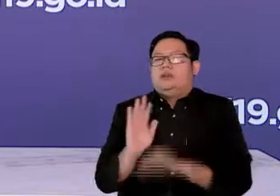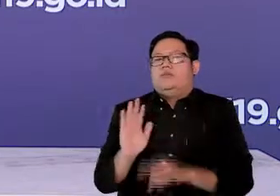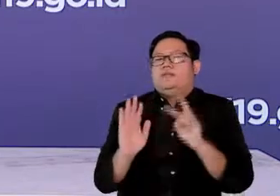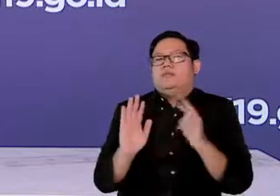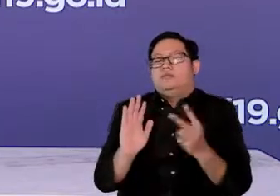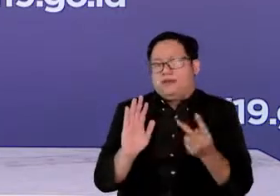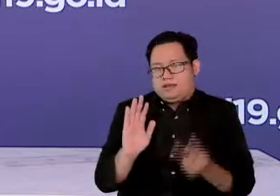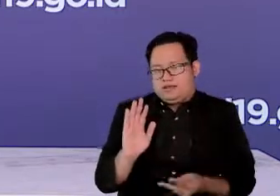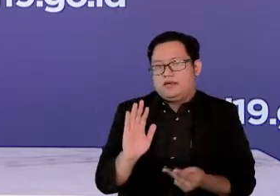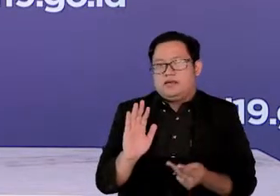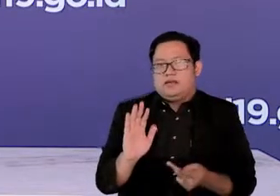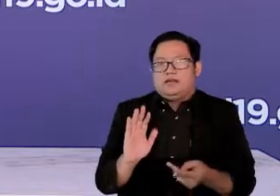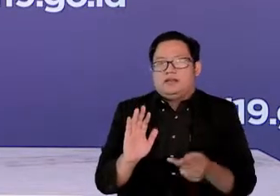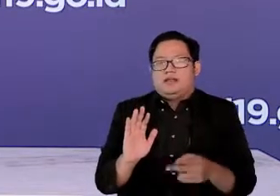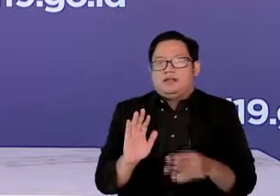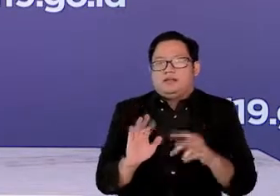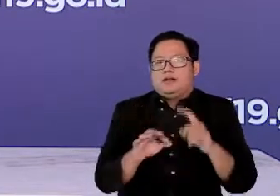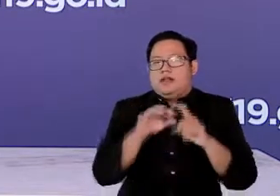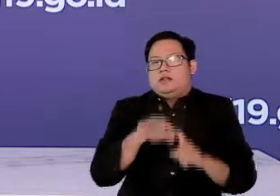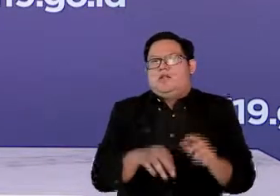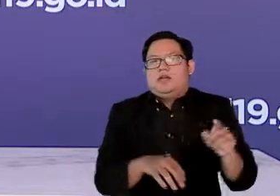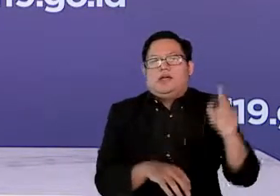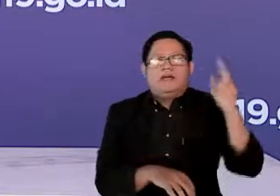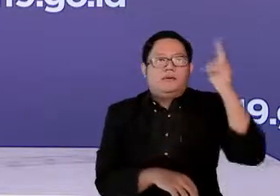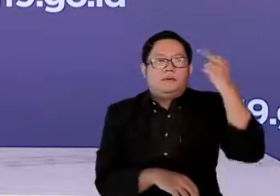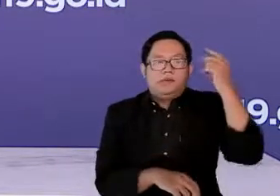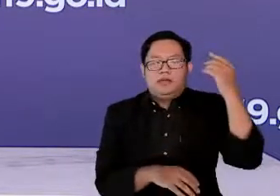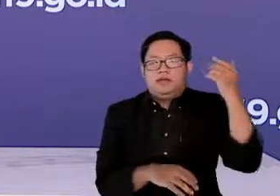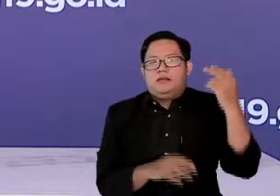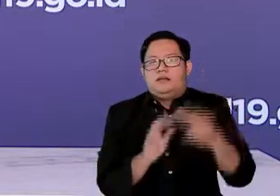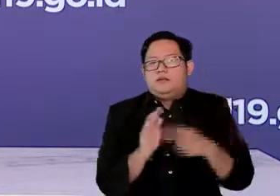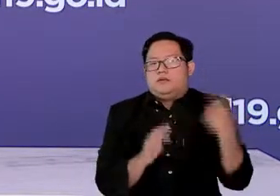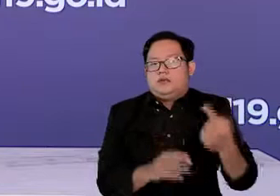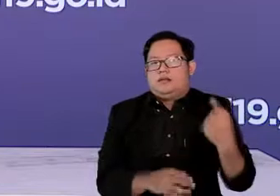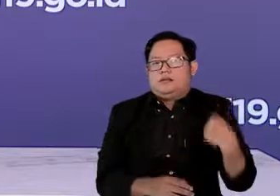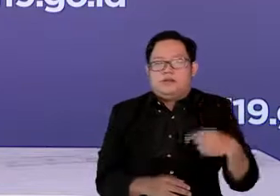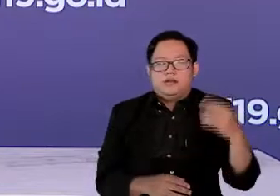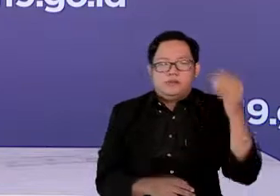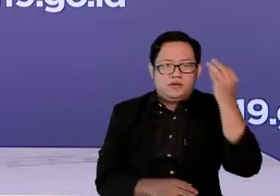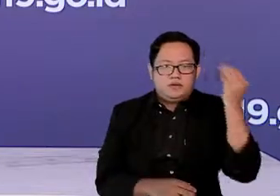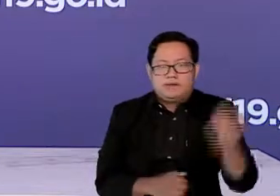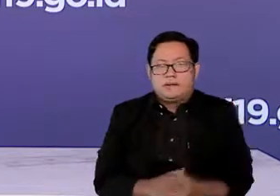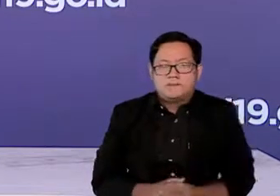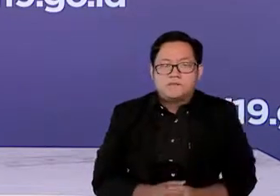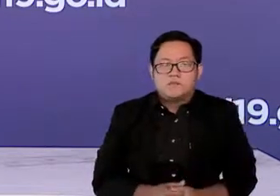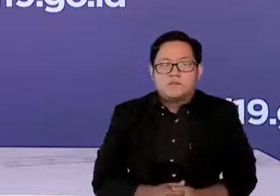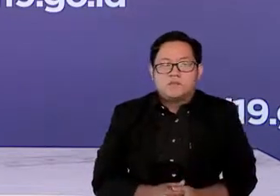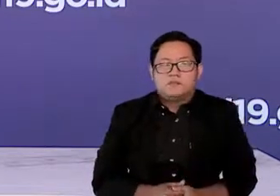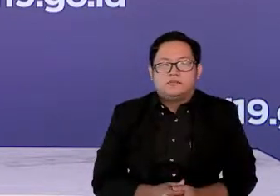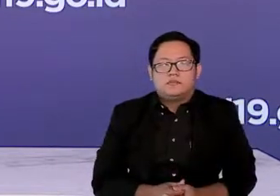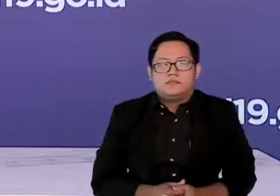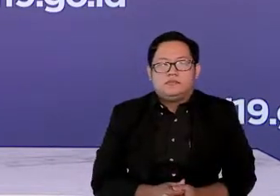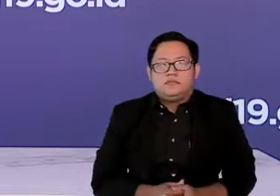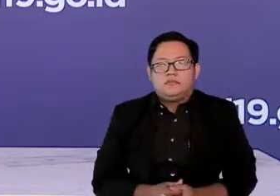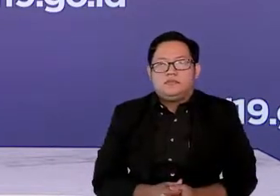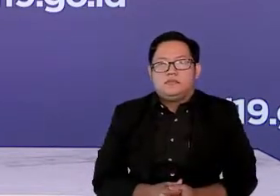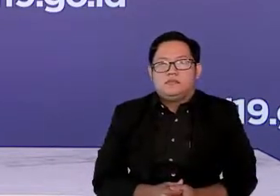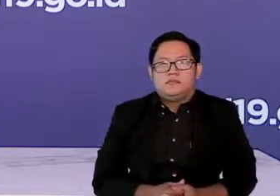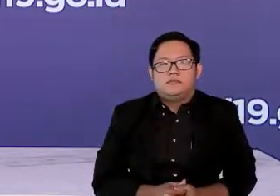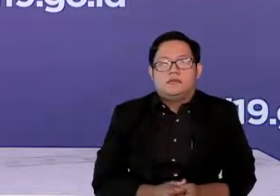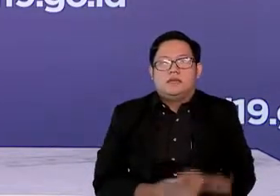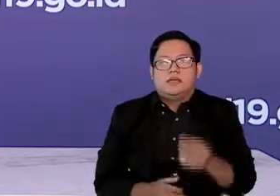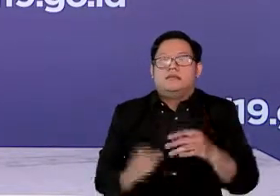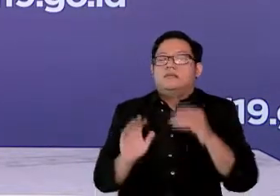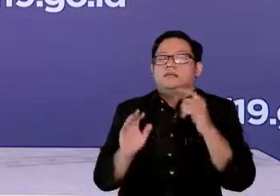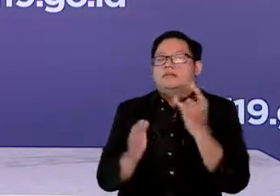or nationally, as the accelerate and break principle in formulating policies will continue